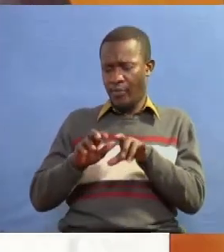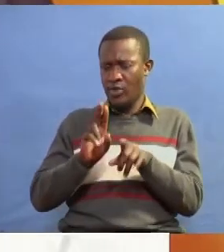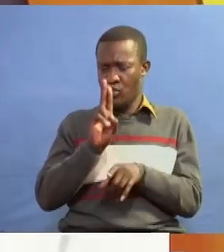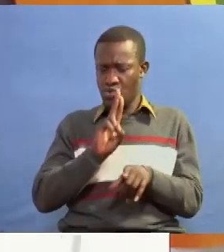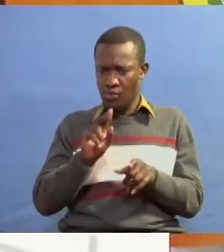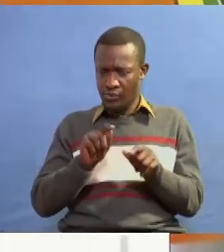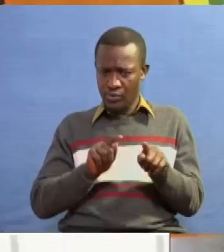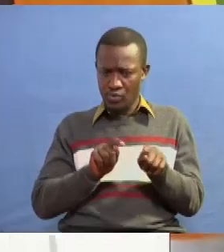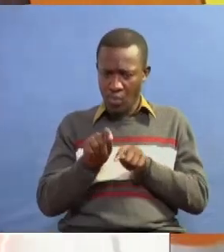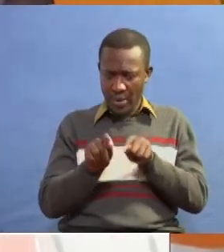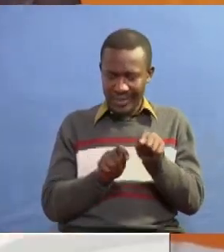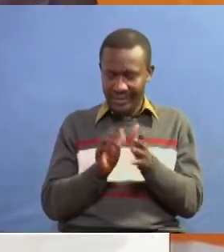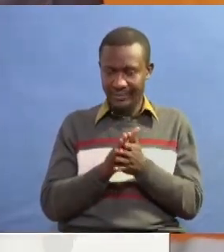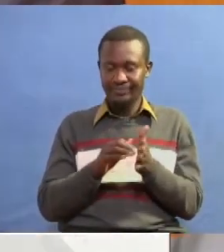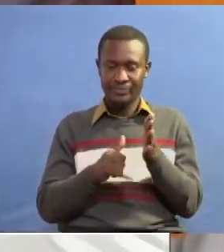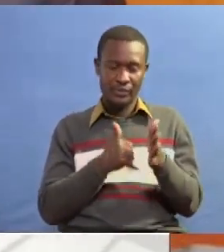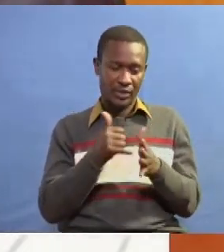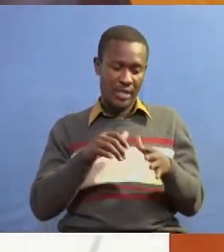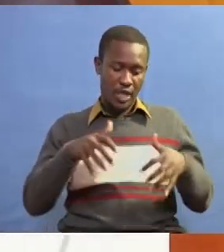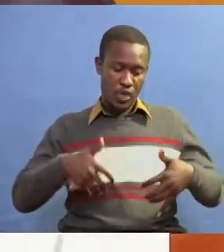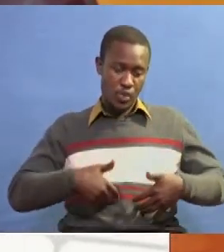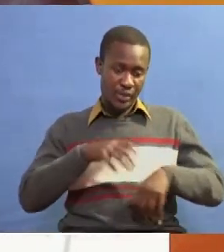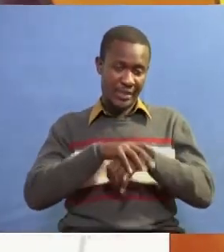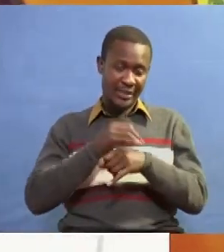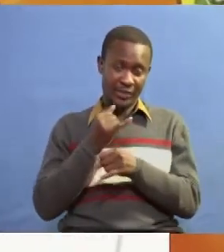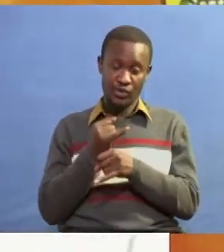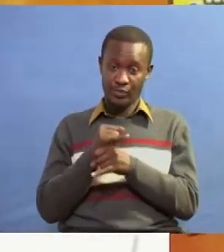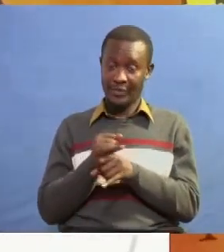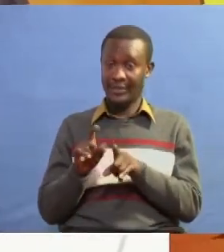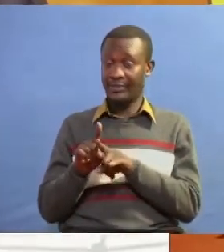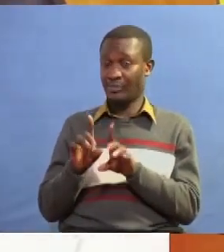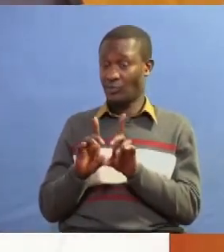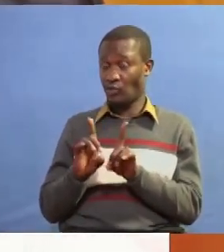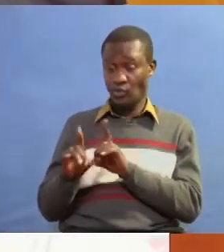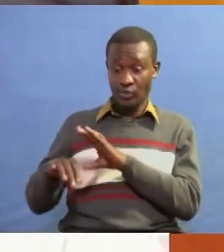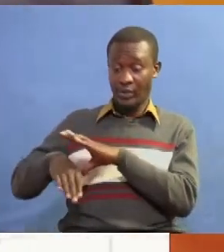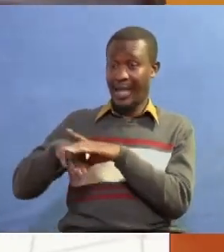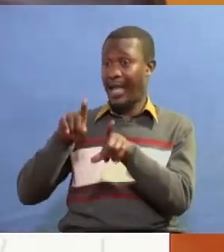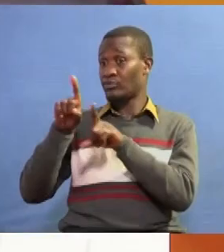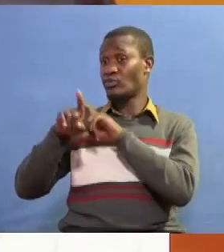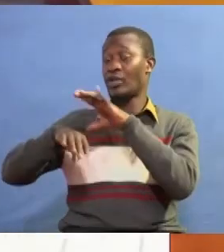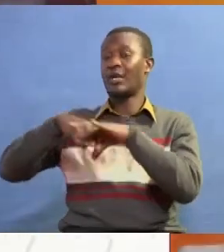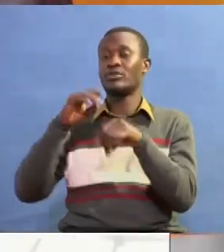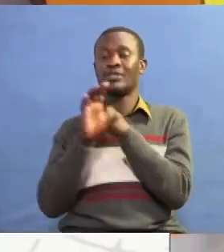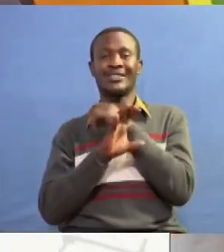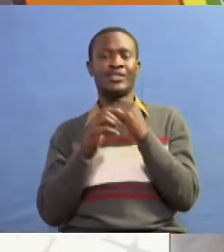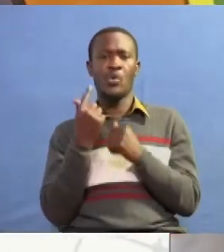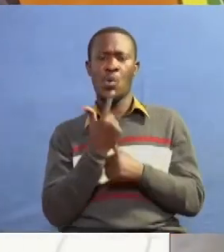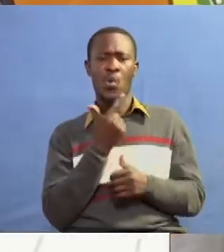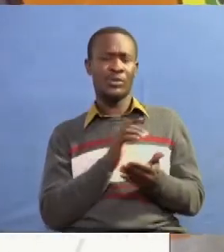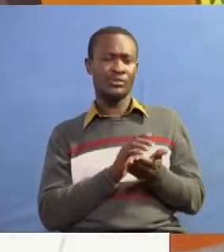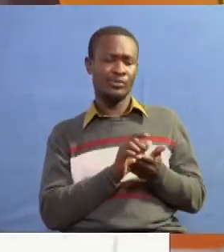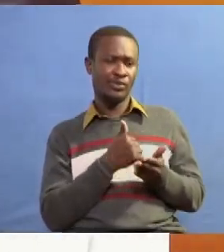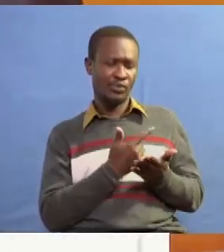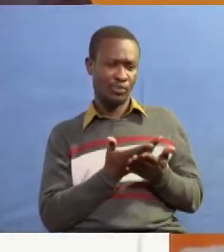kuendesha viwanda yetu. Vijana wapate kazi. Na pia tufanye export. Sio mahindi peke yake tunalimia hii